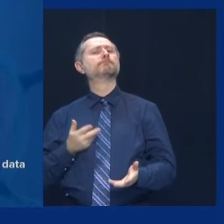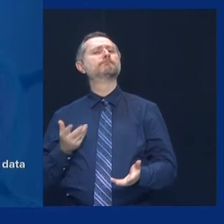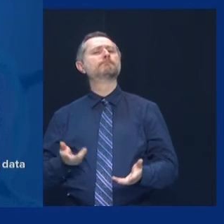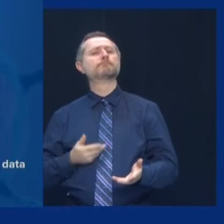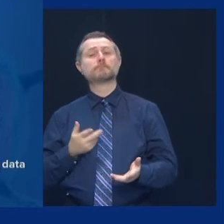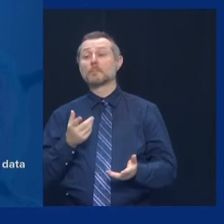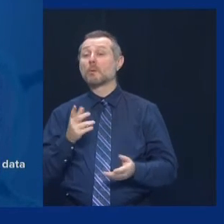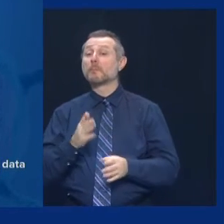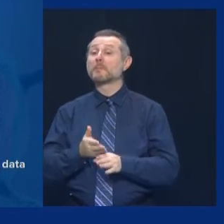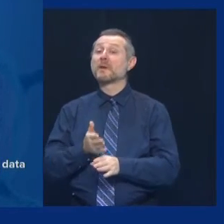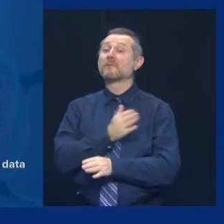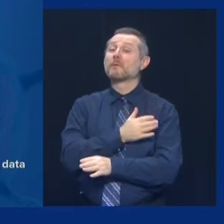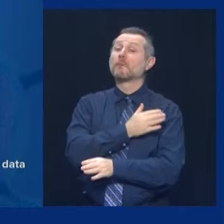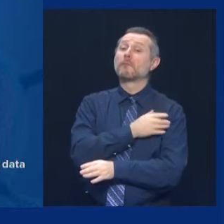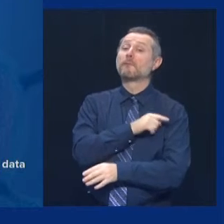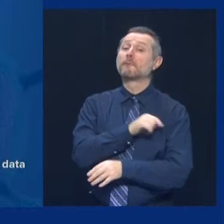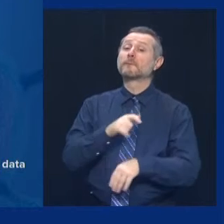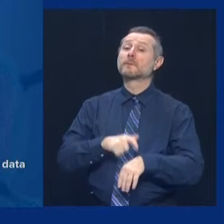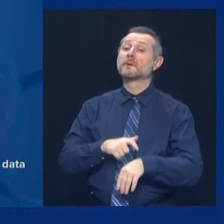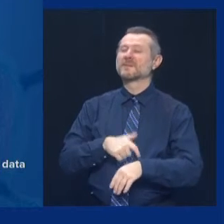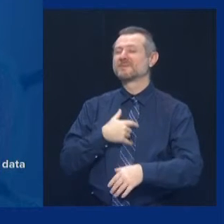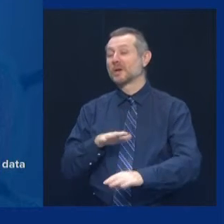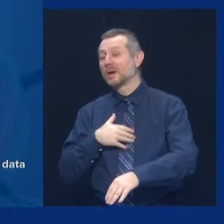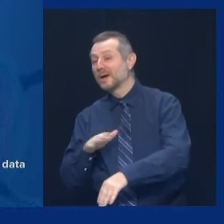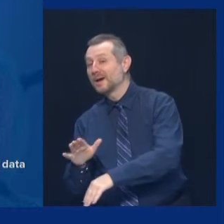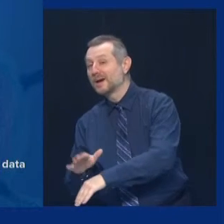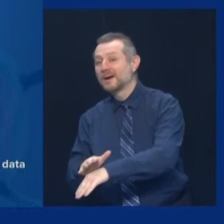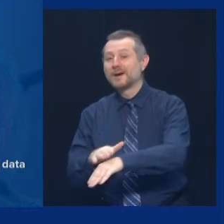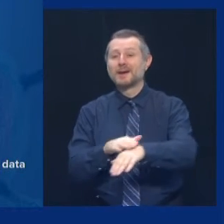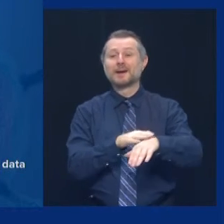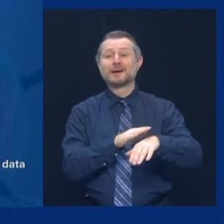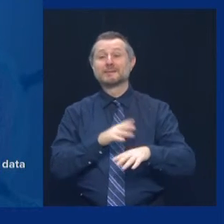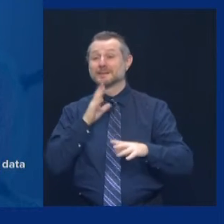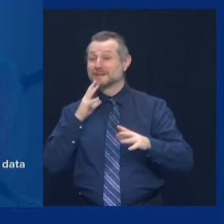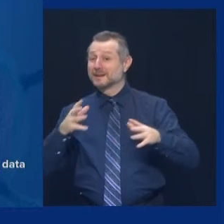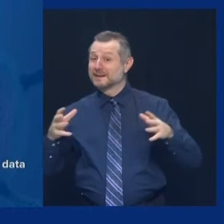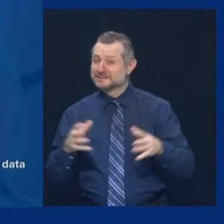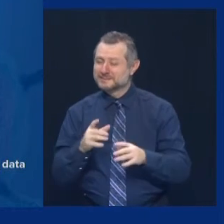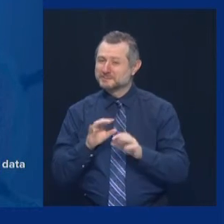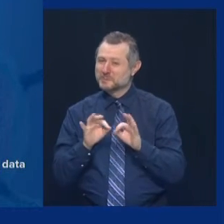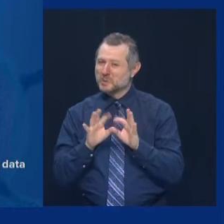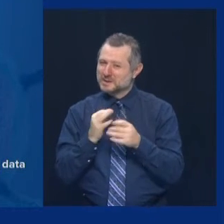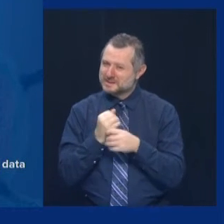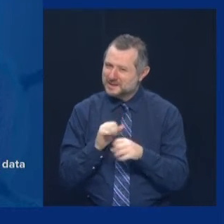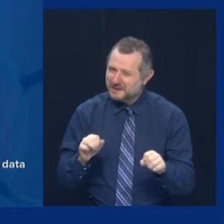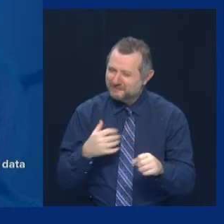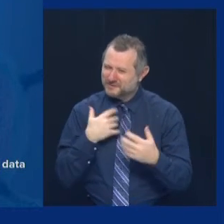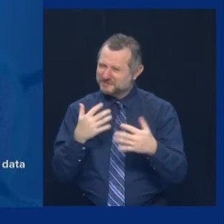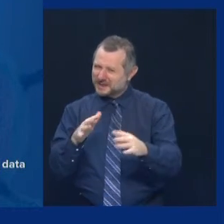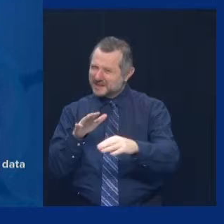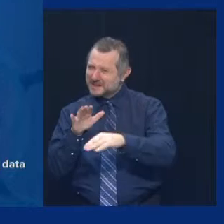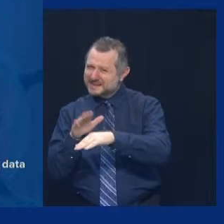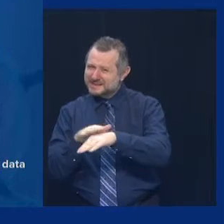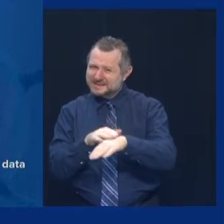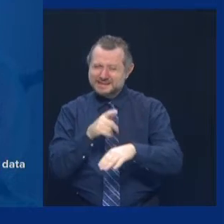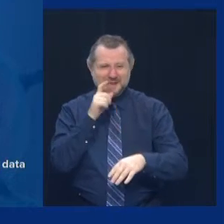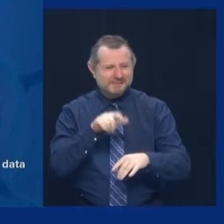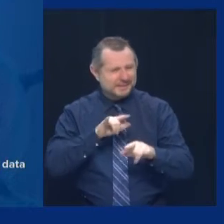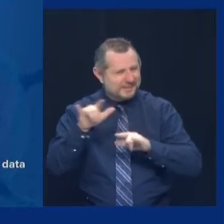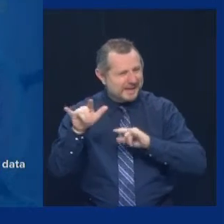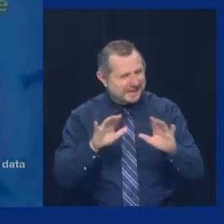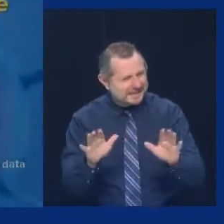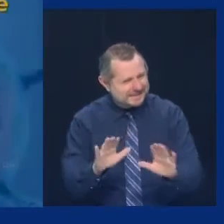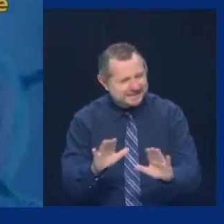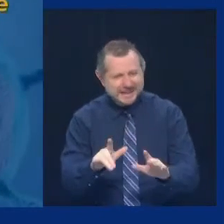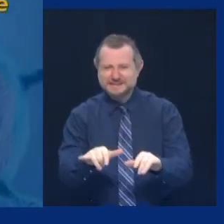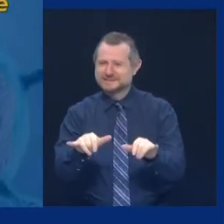admonitions about celebrate, but celebrate safely. If you don't have to travel, don't travel, actually had an